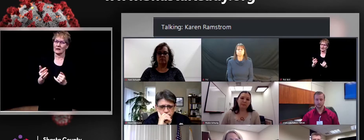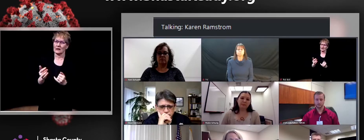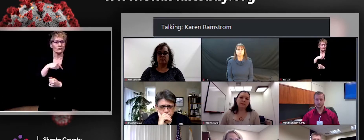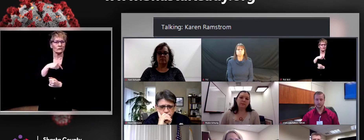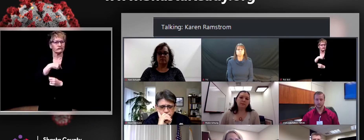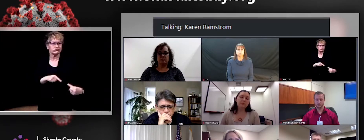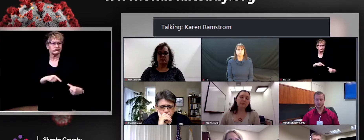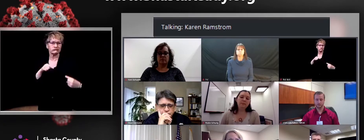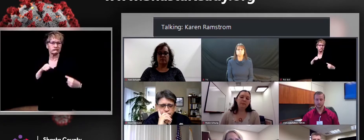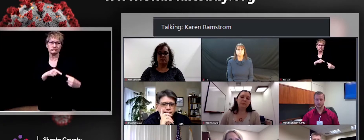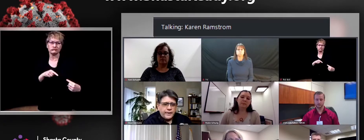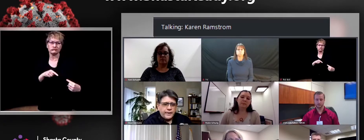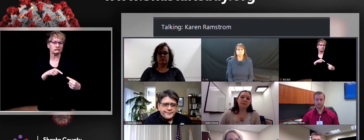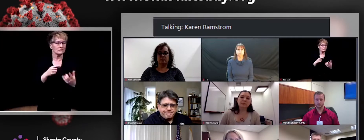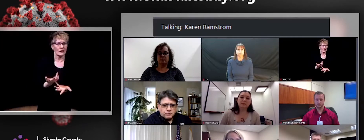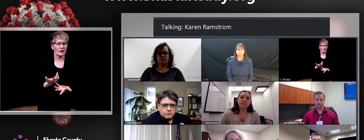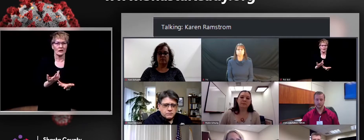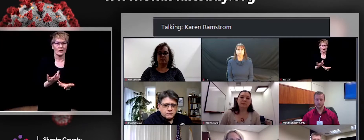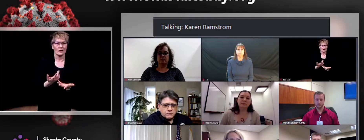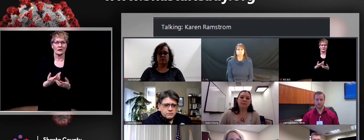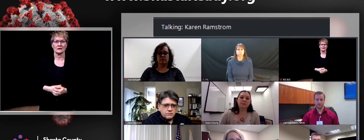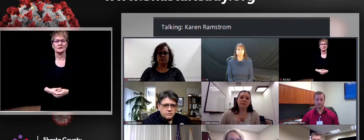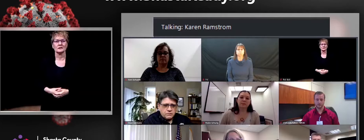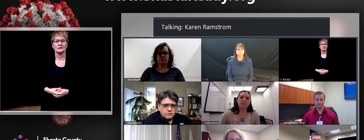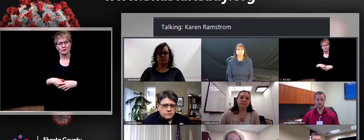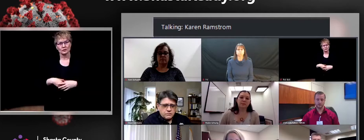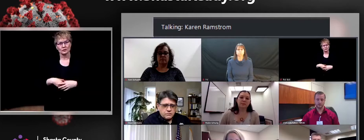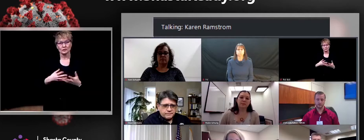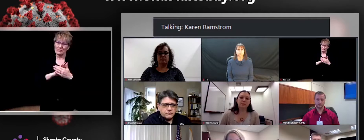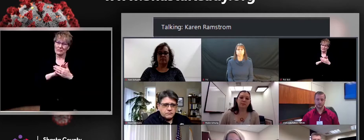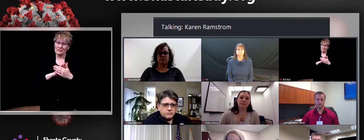I would update everyone on that and our process.